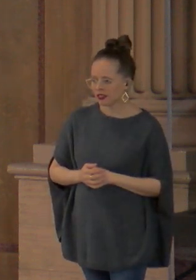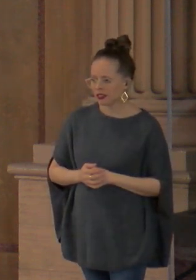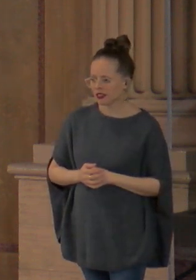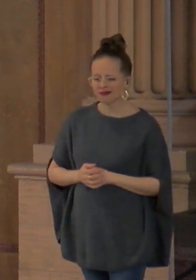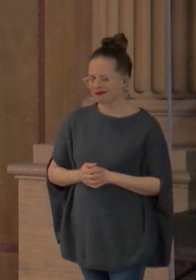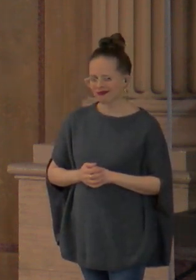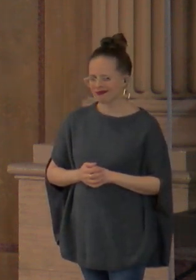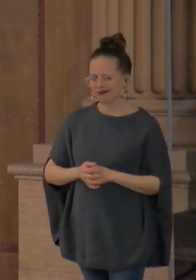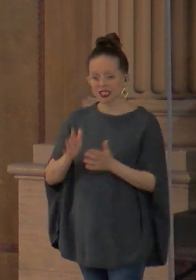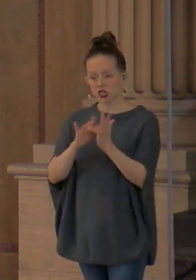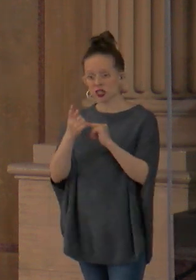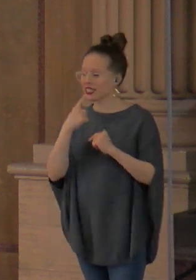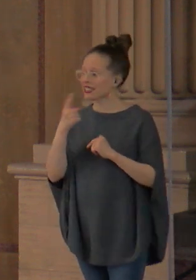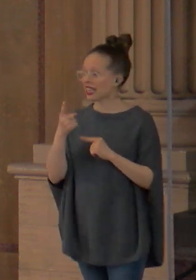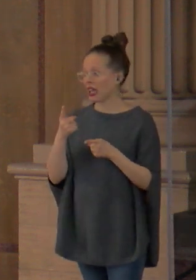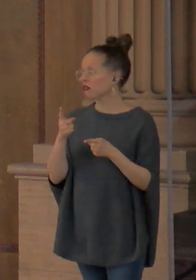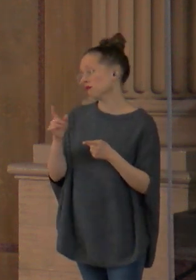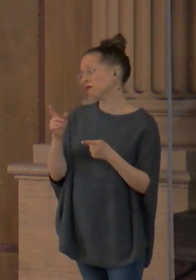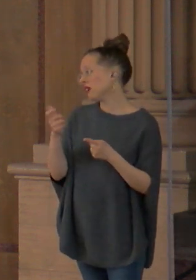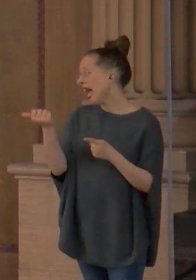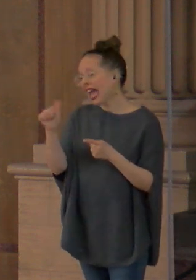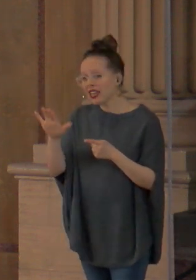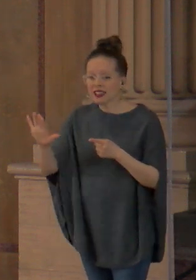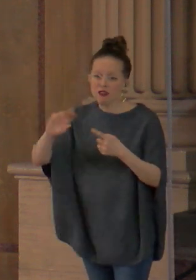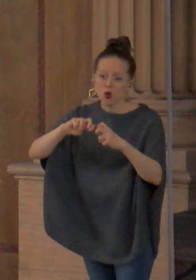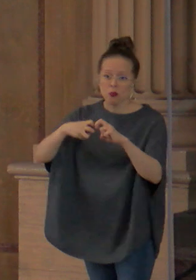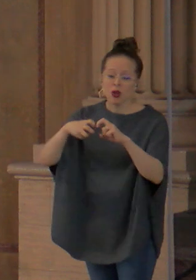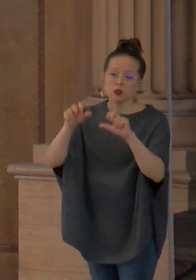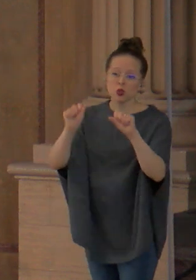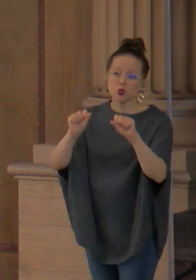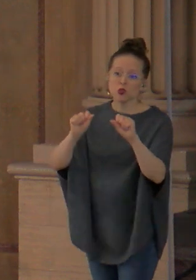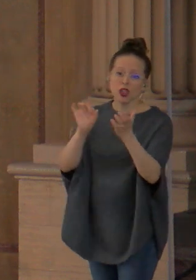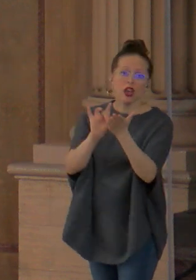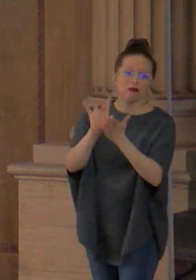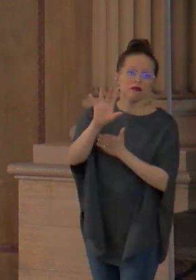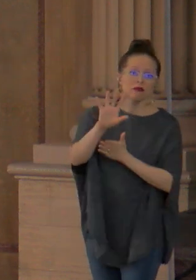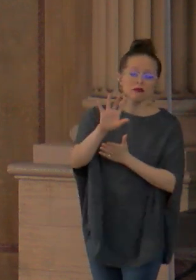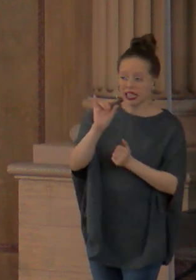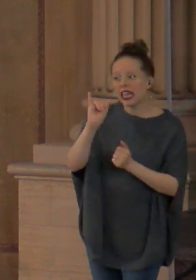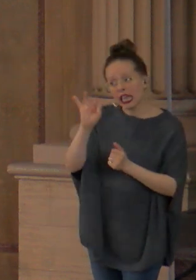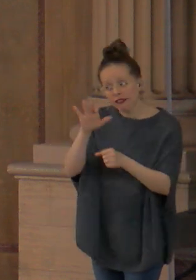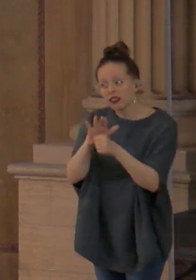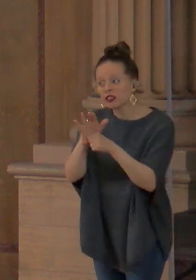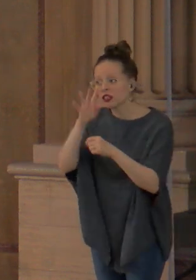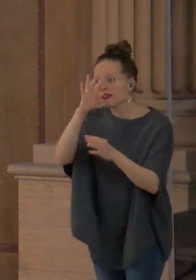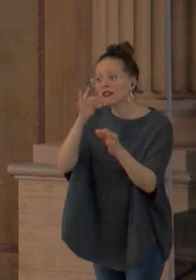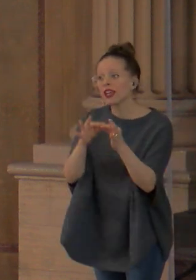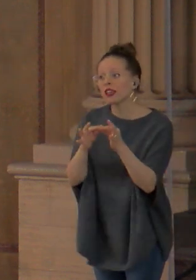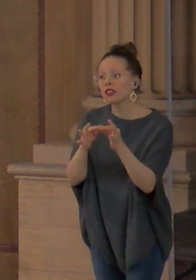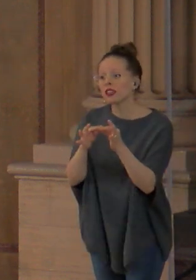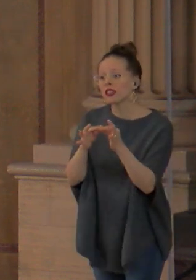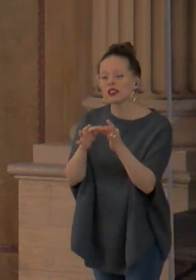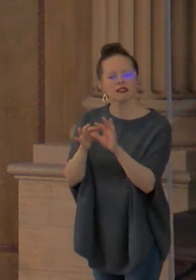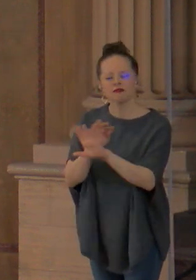guarantees that you can move any of those intractable problems that are in your life. He says, this mountain,